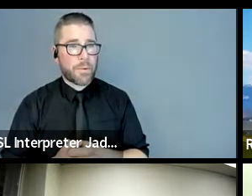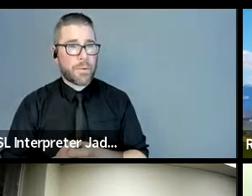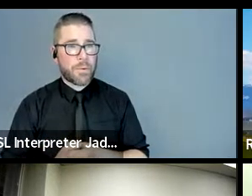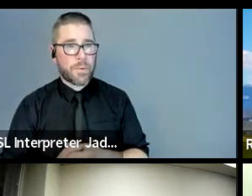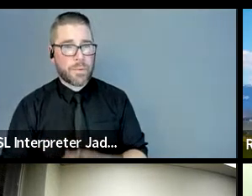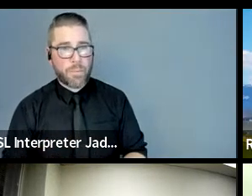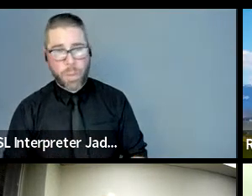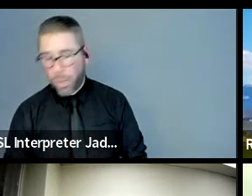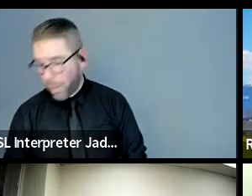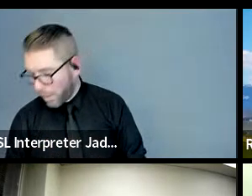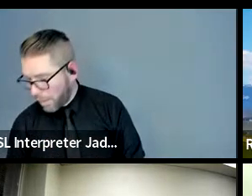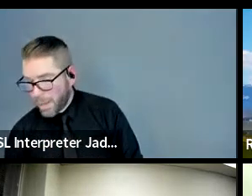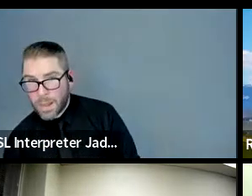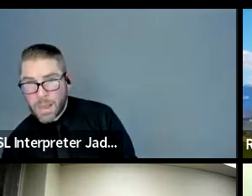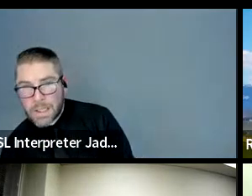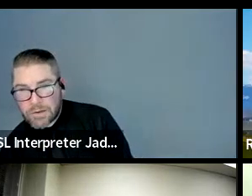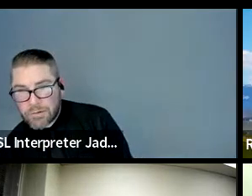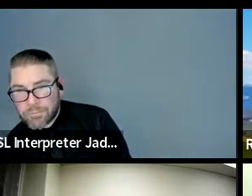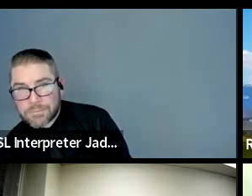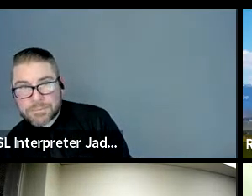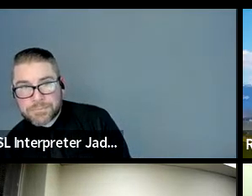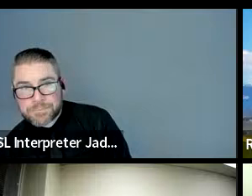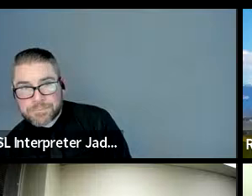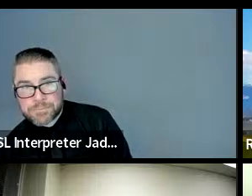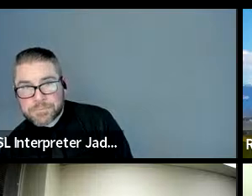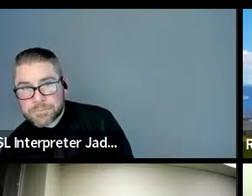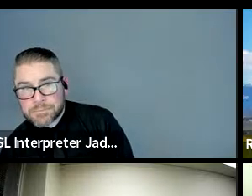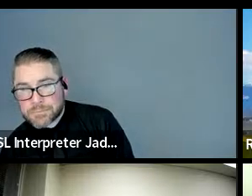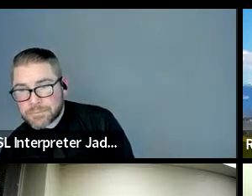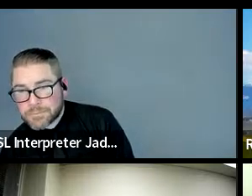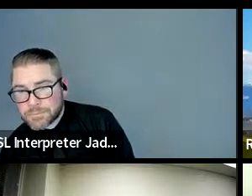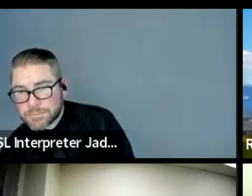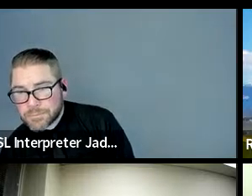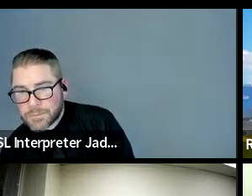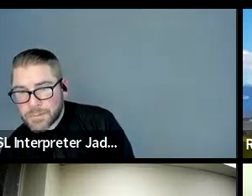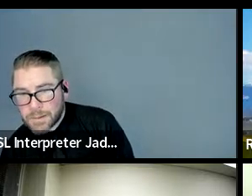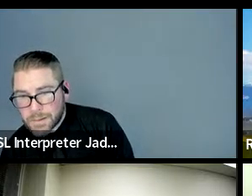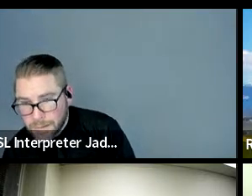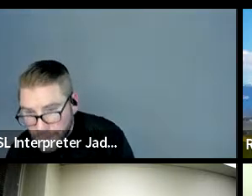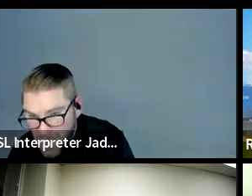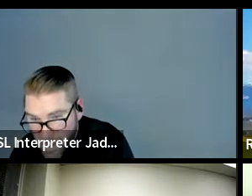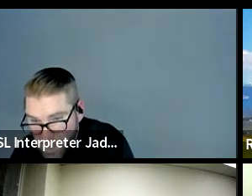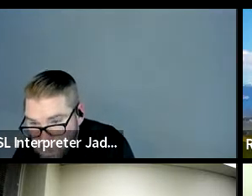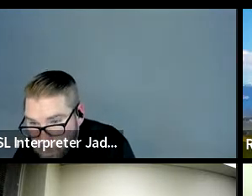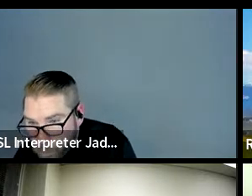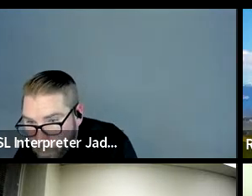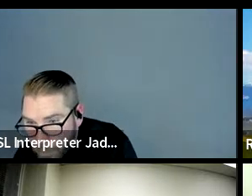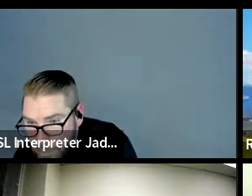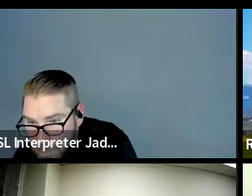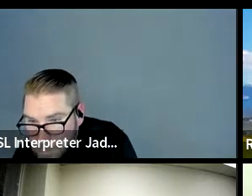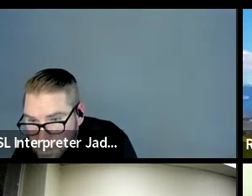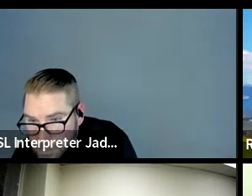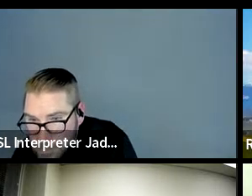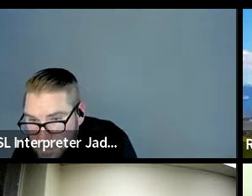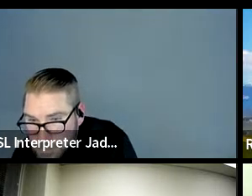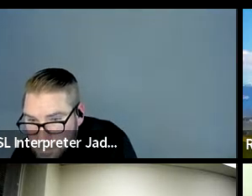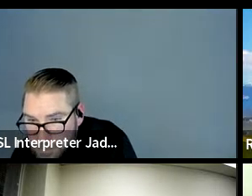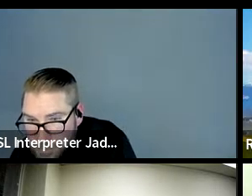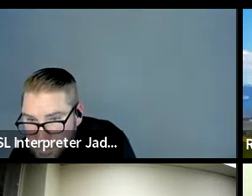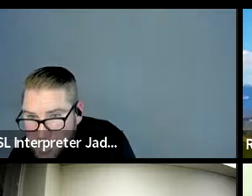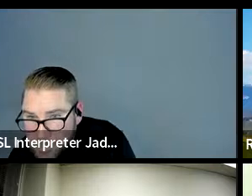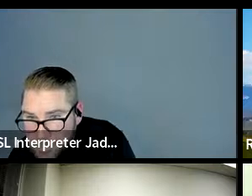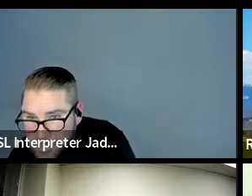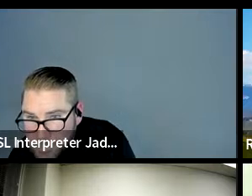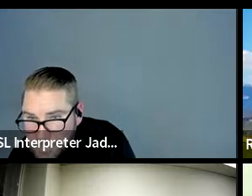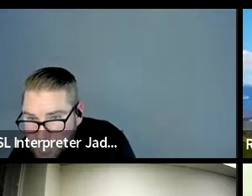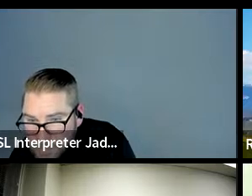Okay, I'm gonna use my phone. Hold on. Okay, we only have 5 minutes left of the meeting, so if you could call in, that would